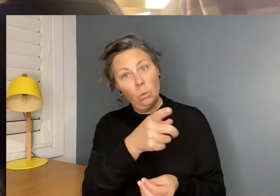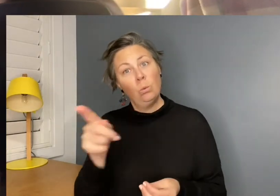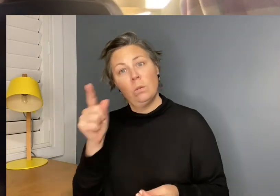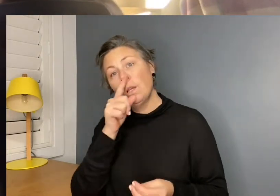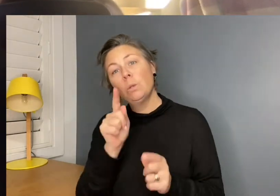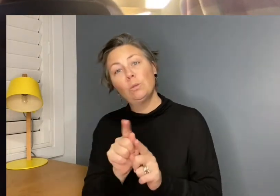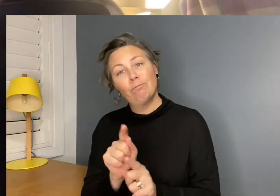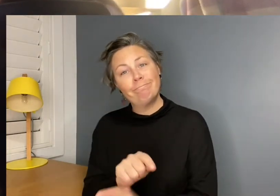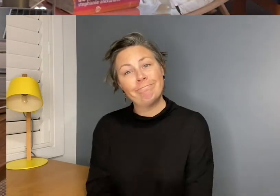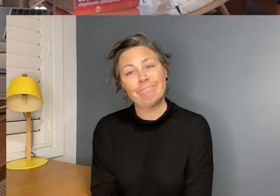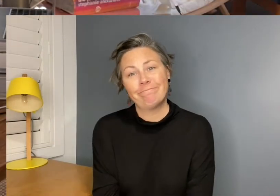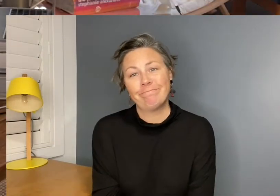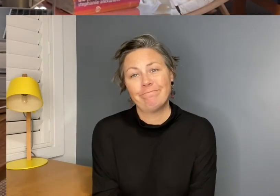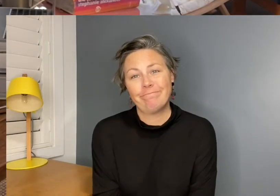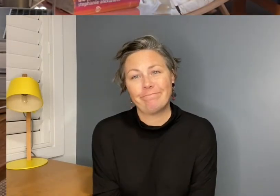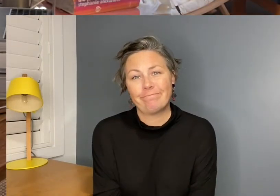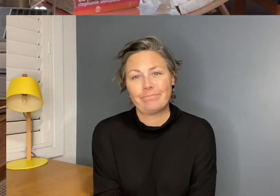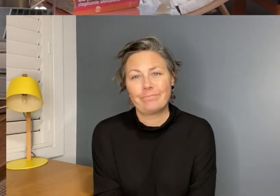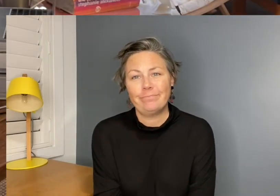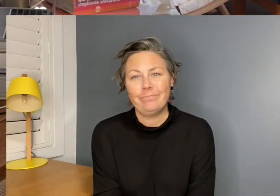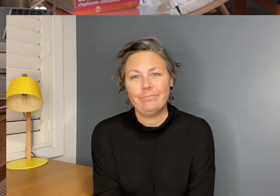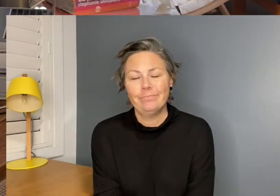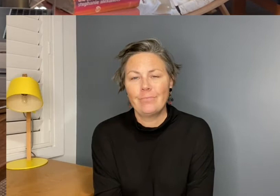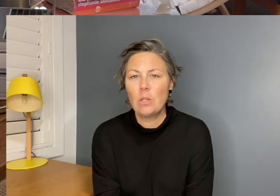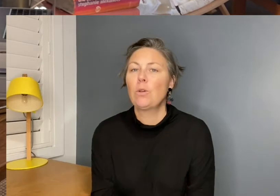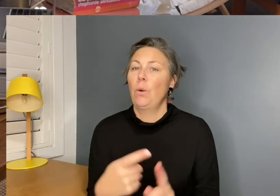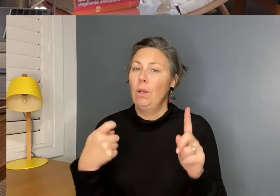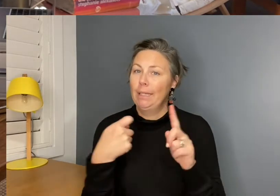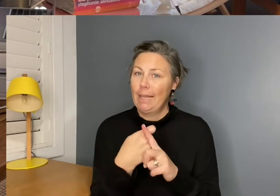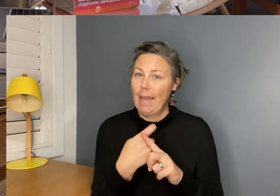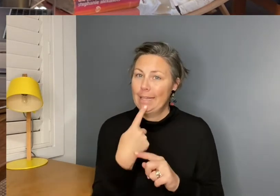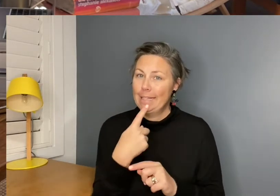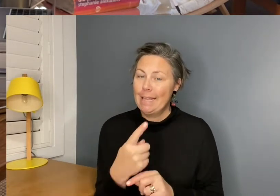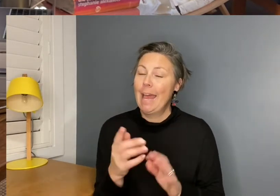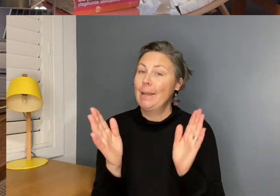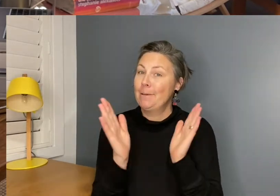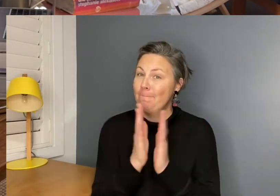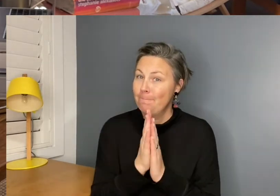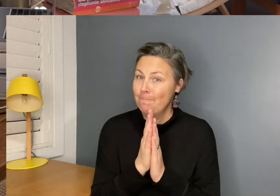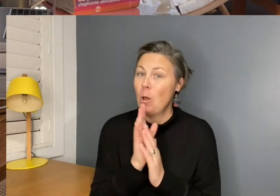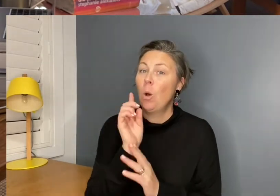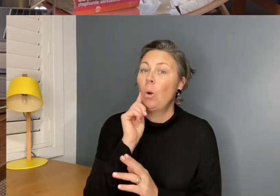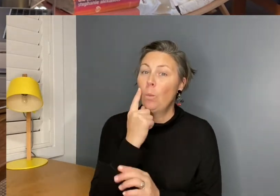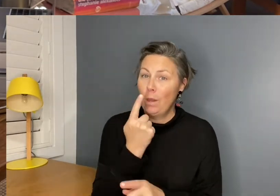Absolutely. Well, we are going to talk more Here about